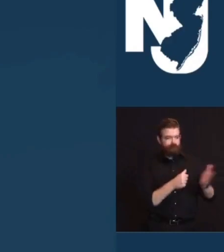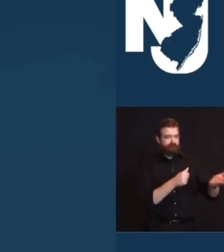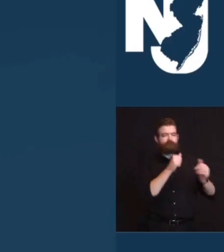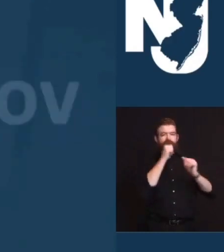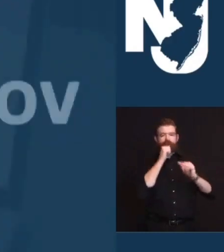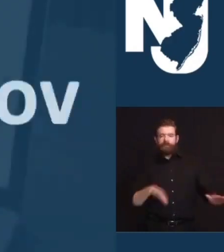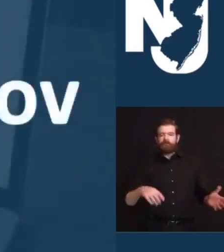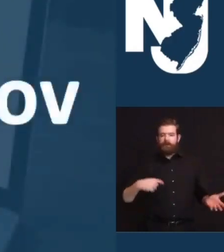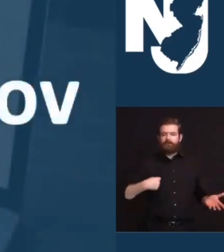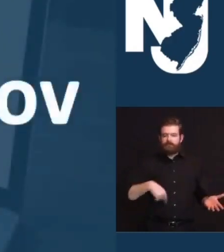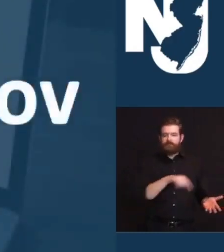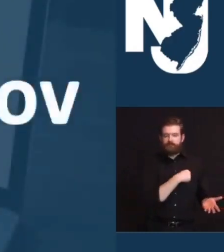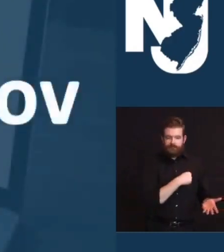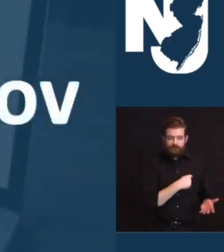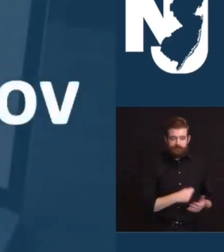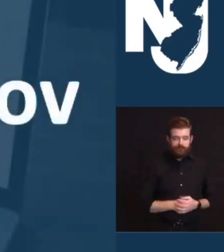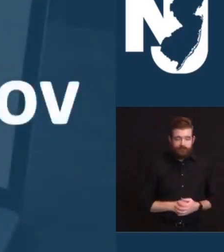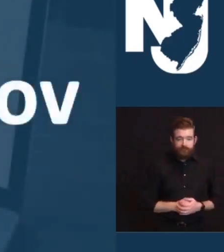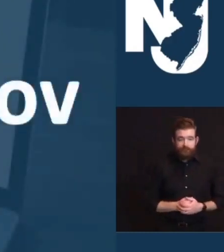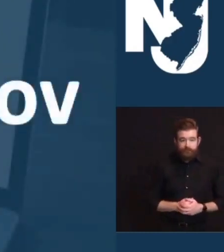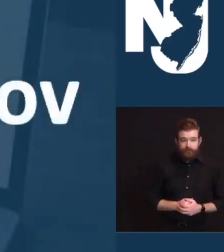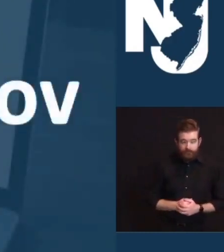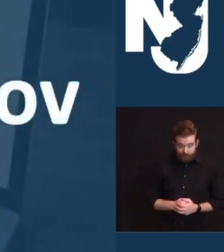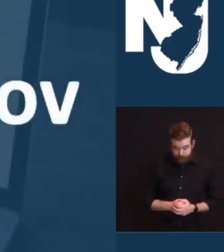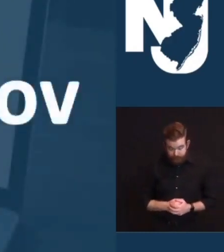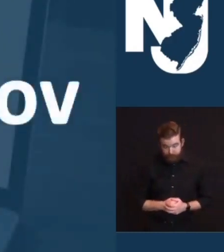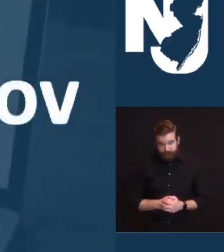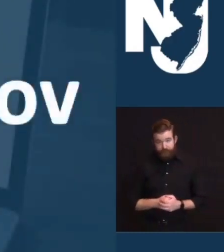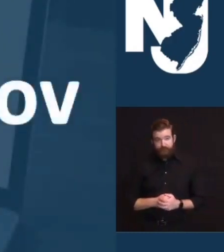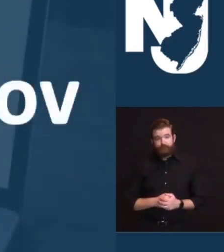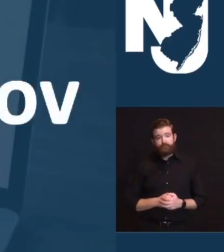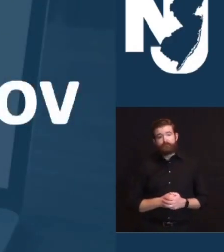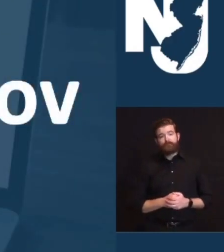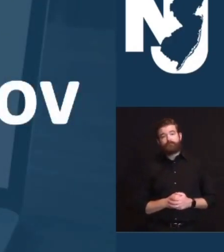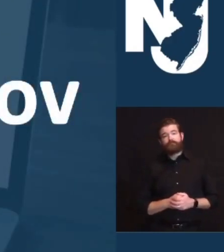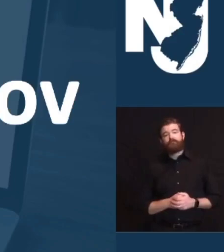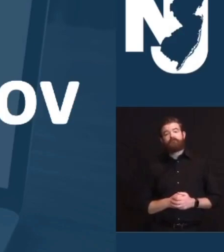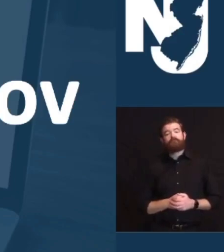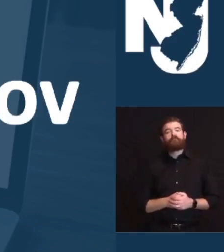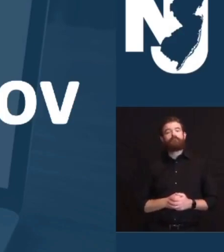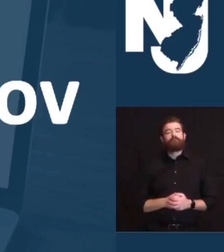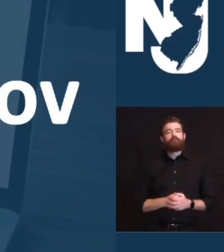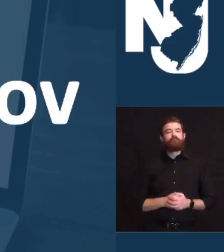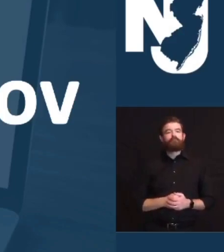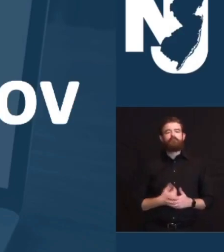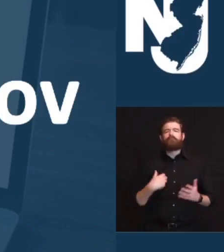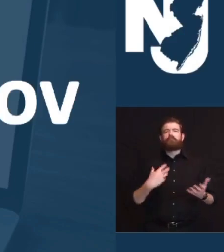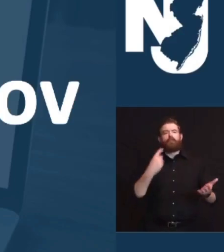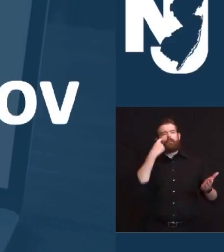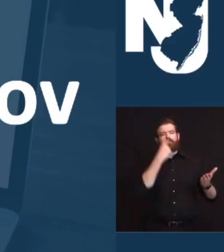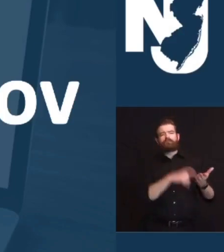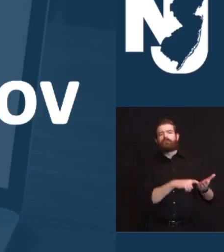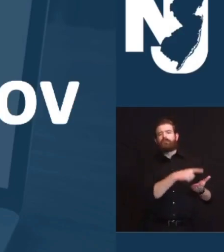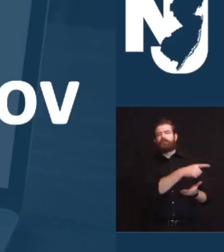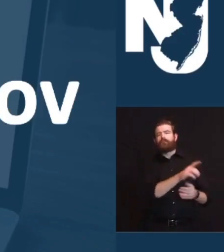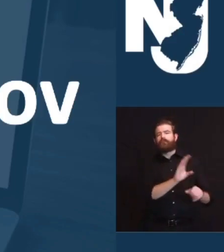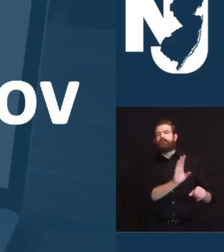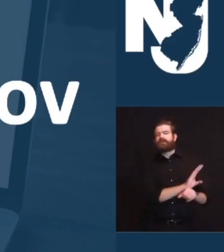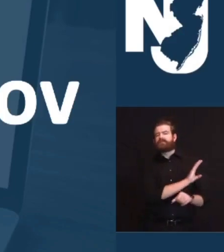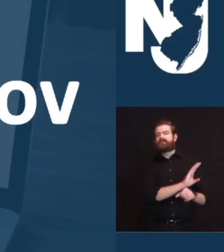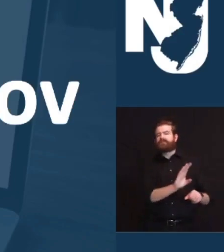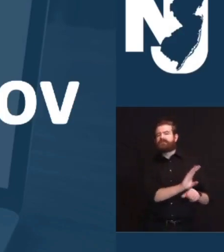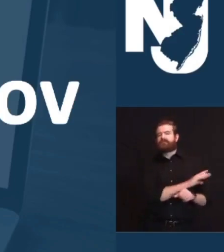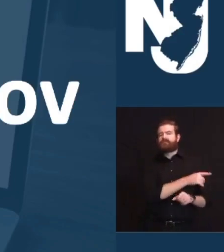Switching gears, let's take a moment to highlight another of the small businesses partnering with the New Jersey Economic Development Authority to ensure a stronger